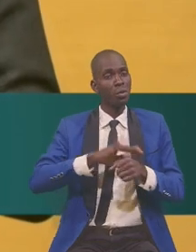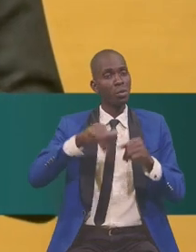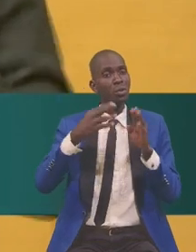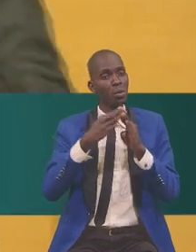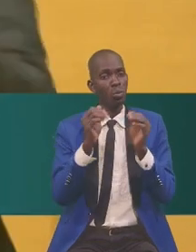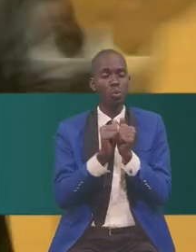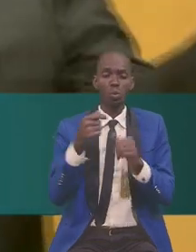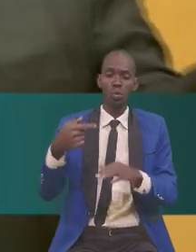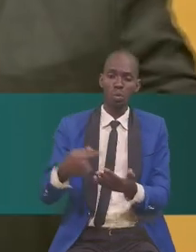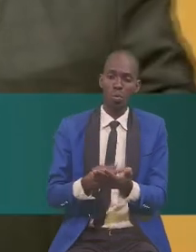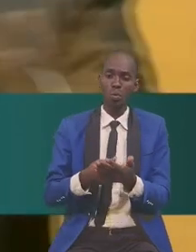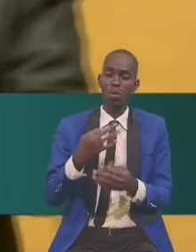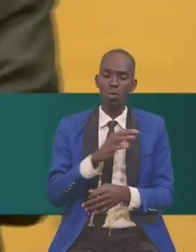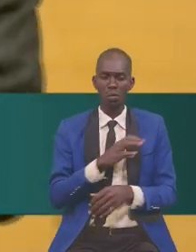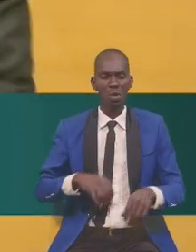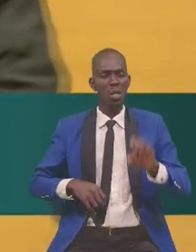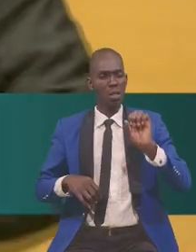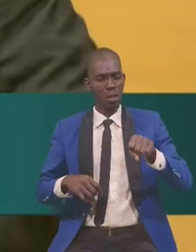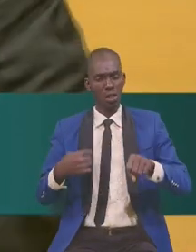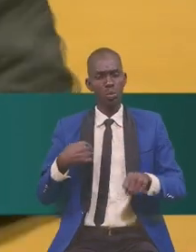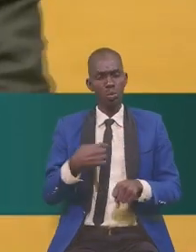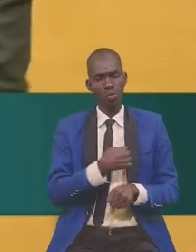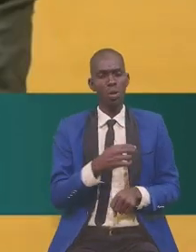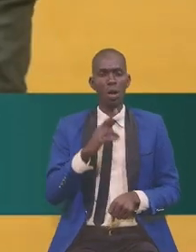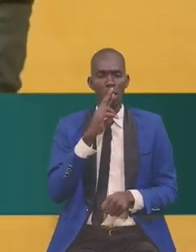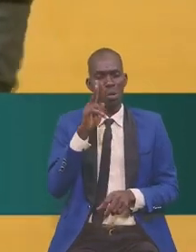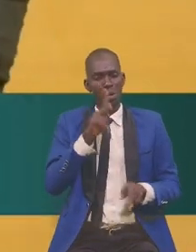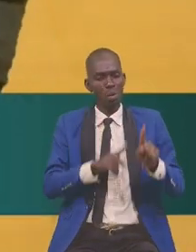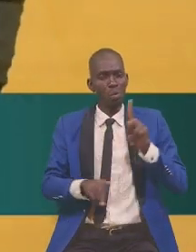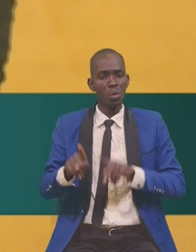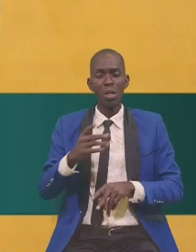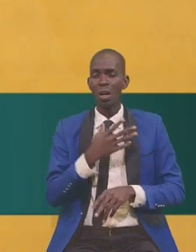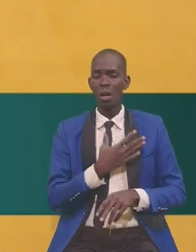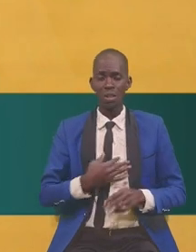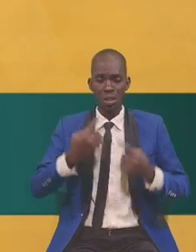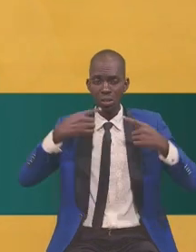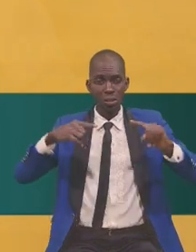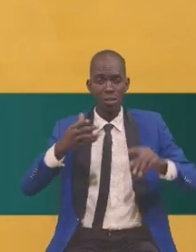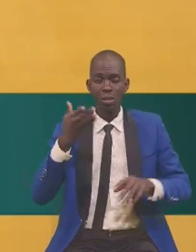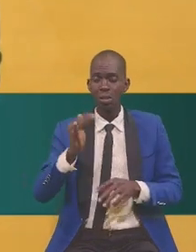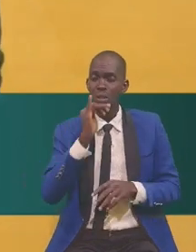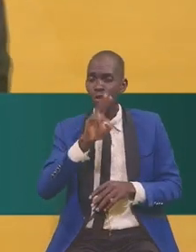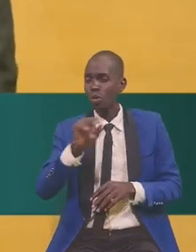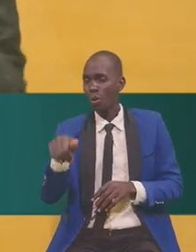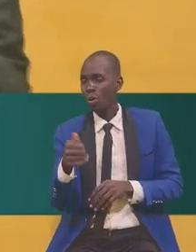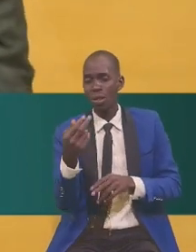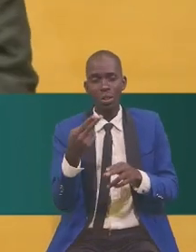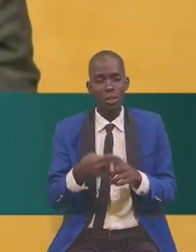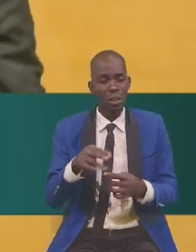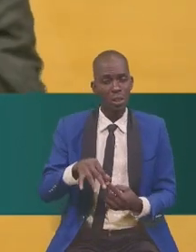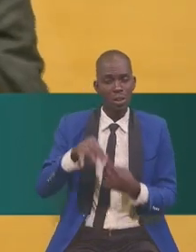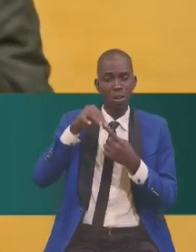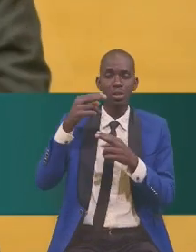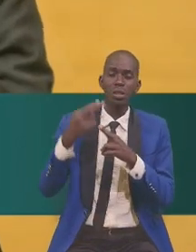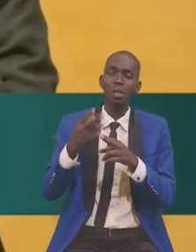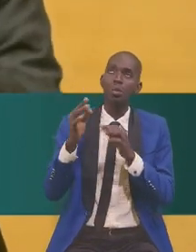are the people. And saying that there's no other name by which anyone can be saved except the name of Jesus,